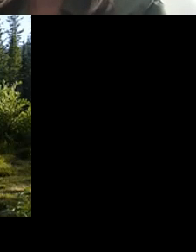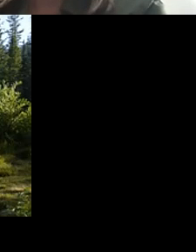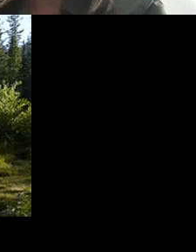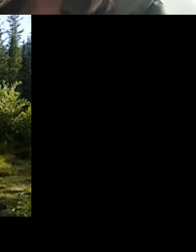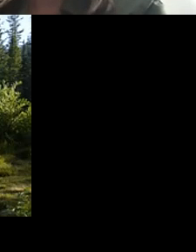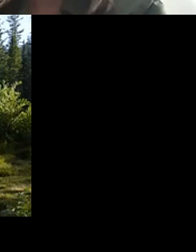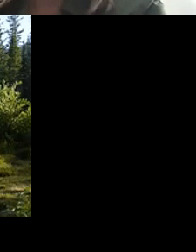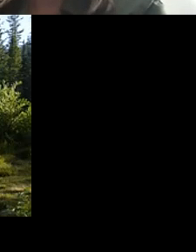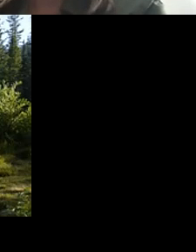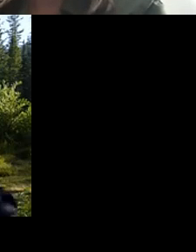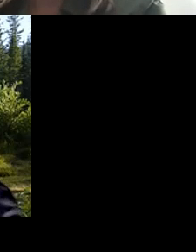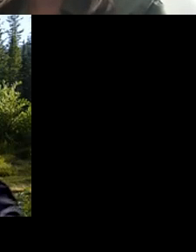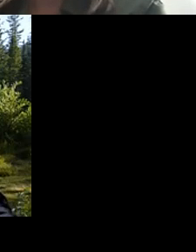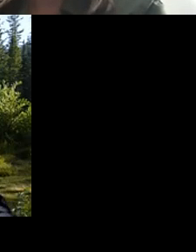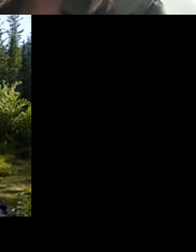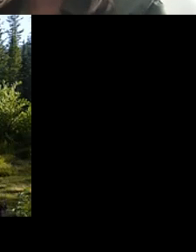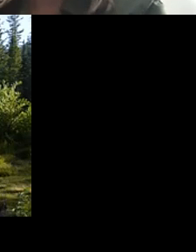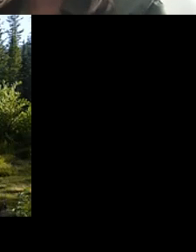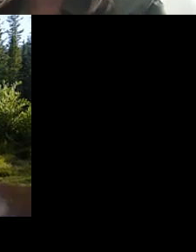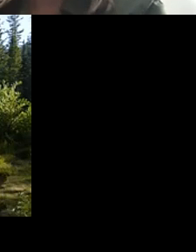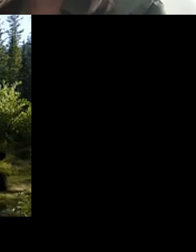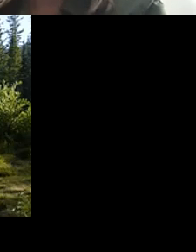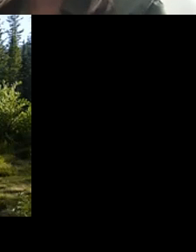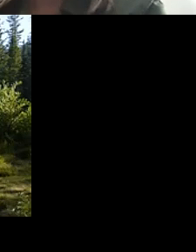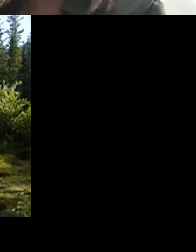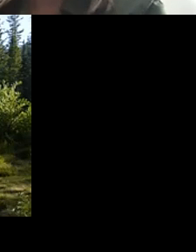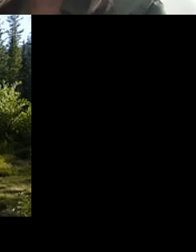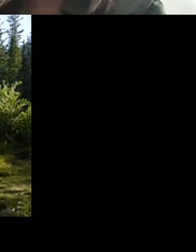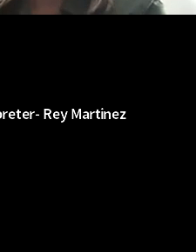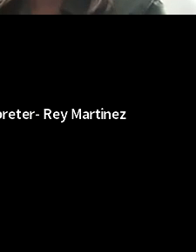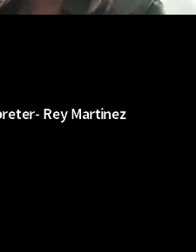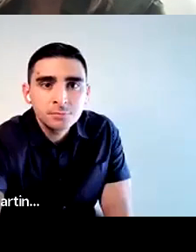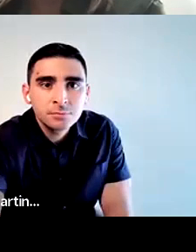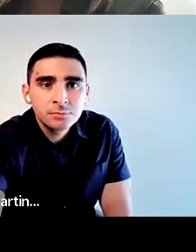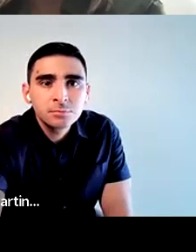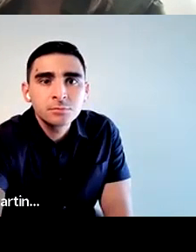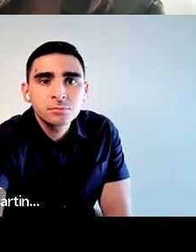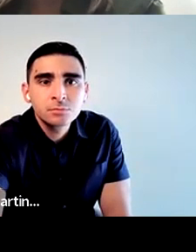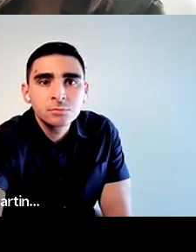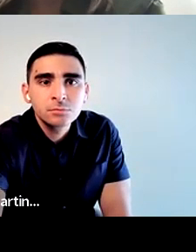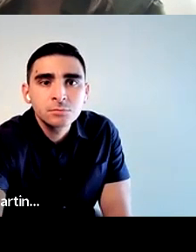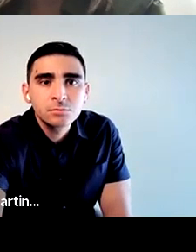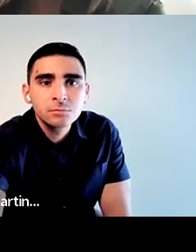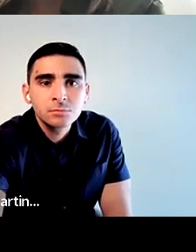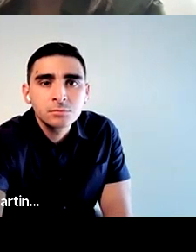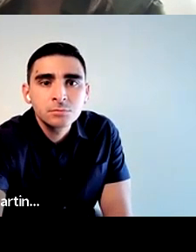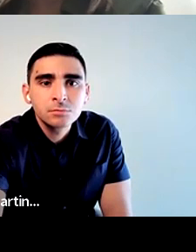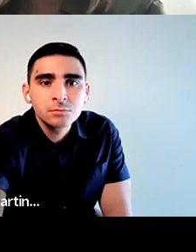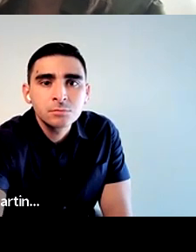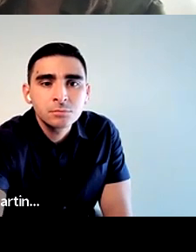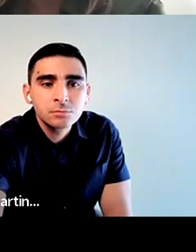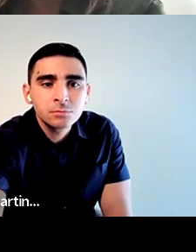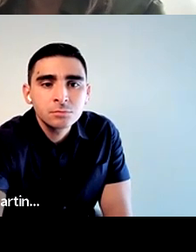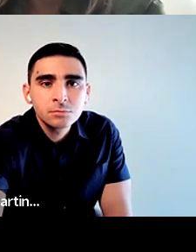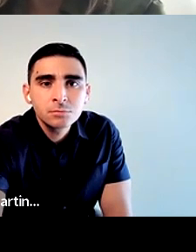is still raised or from before, or I think, have you made Rosabelle and Jennifer co-hosts as well?